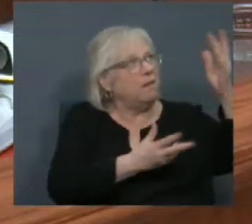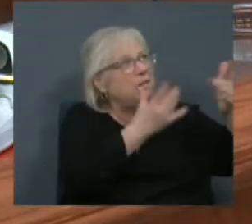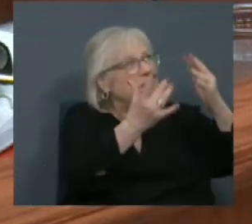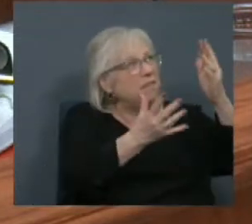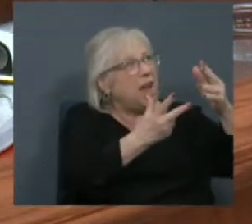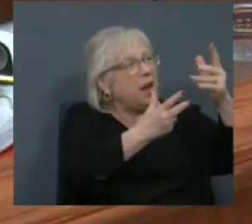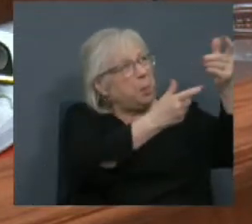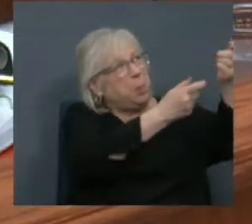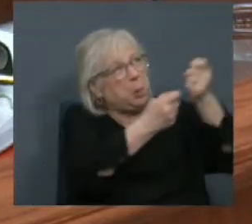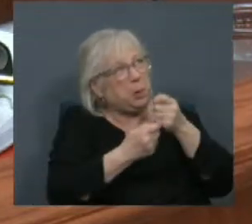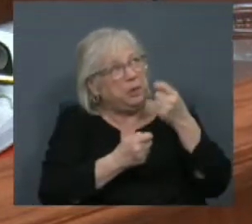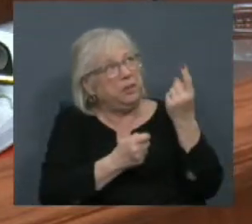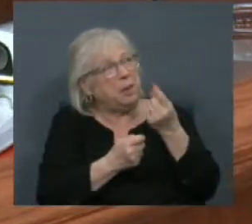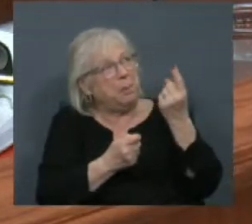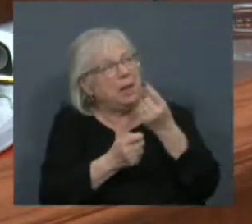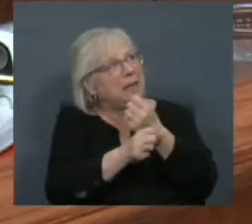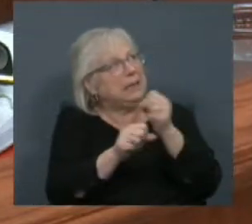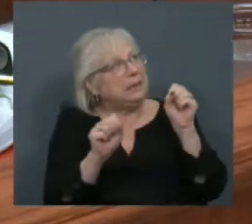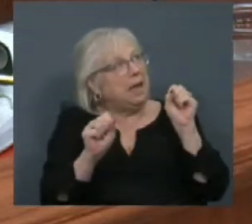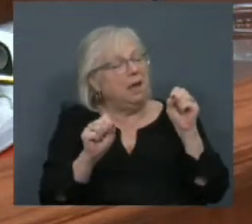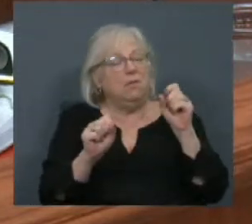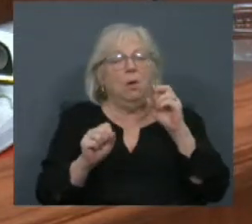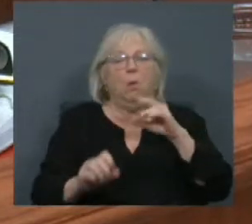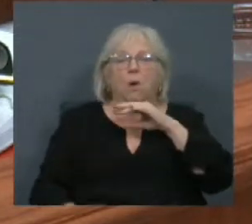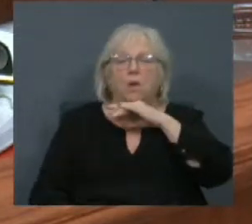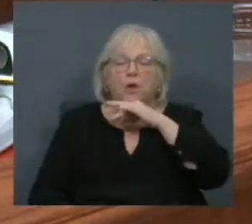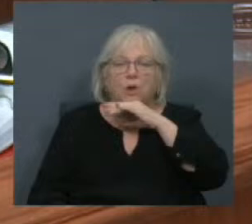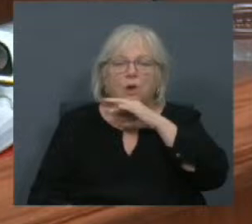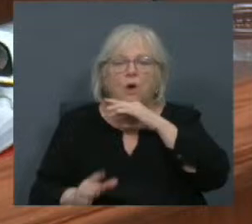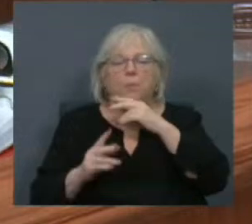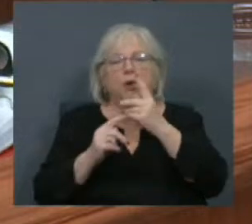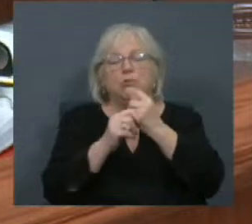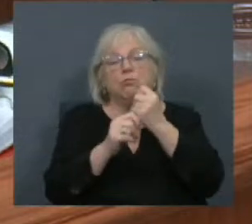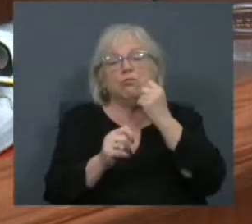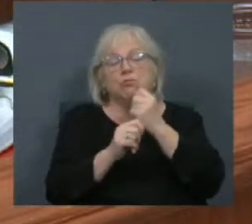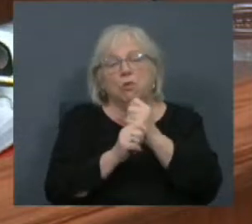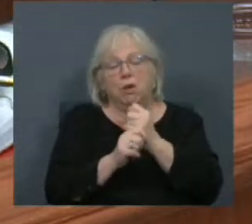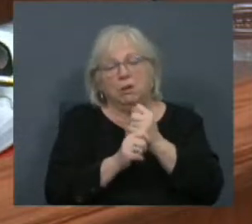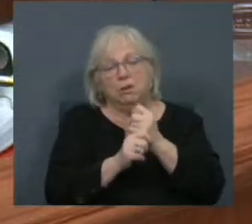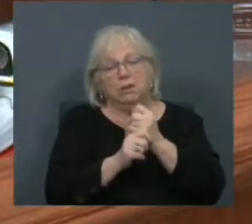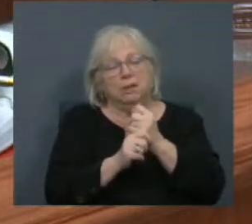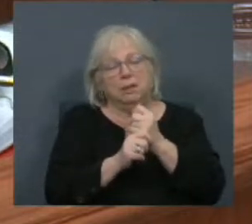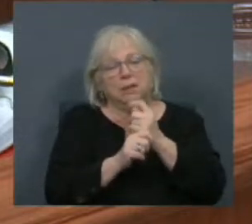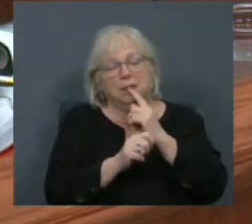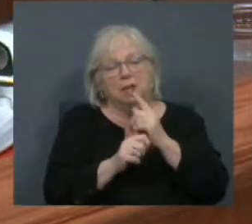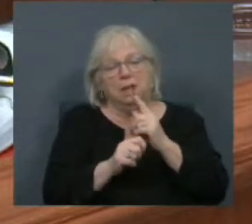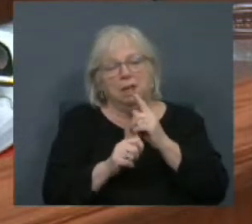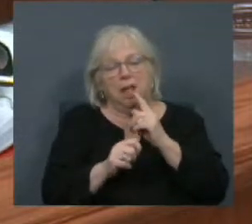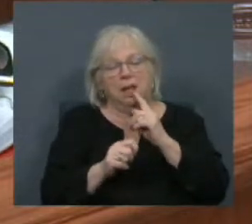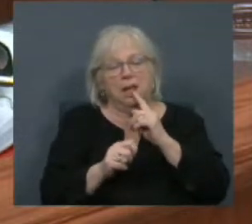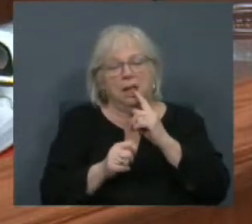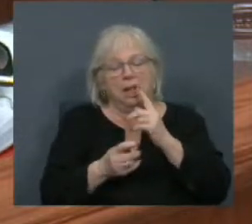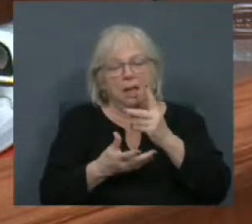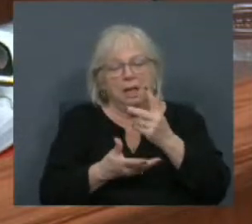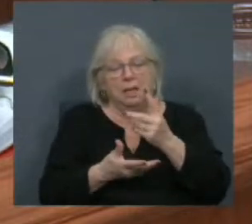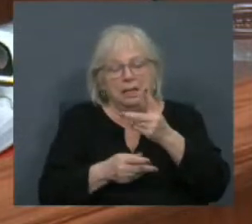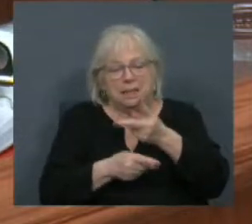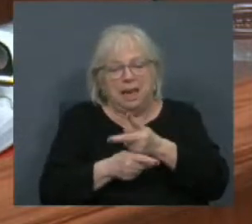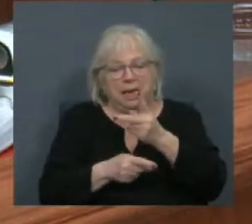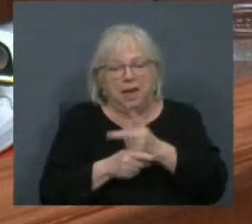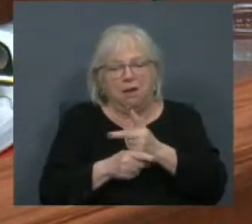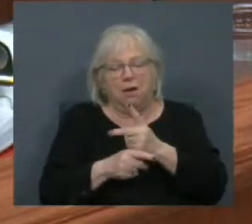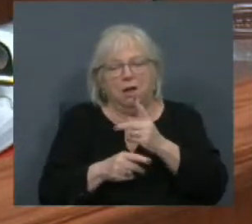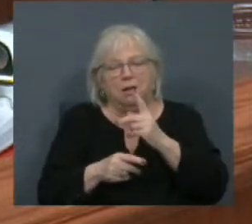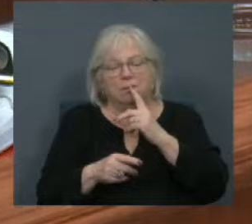fire, when the garbage collection takes care of overly stuffed garbage cans after a